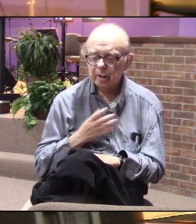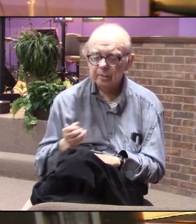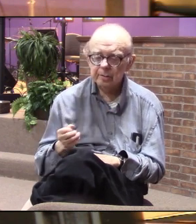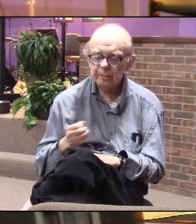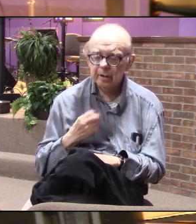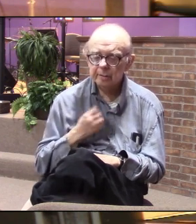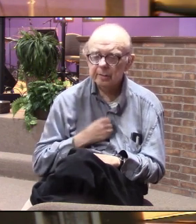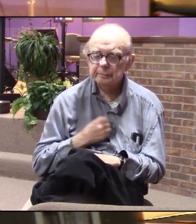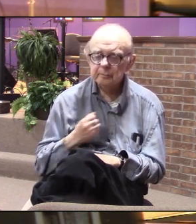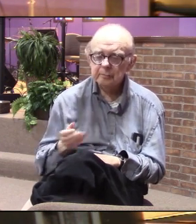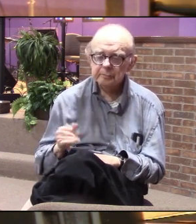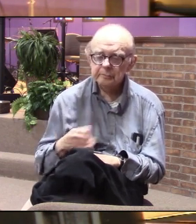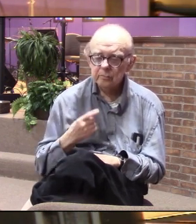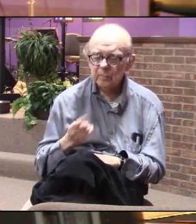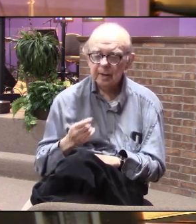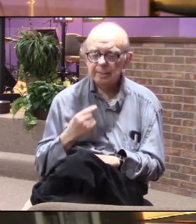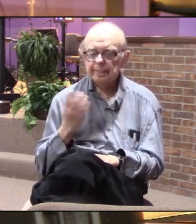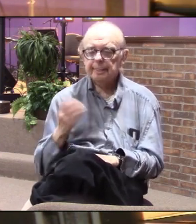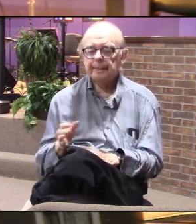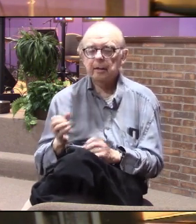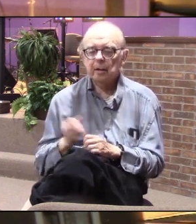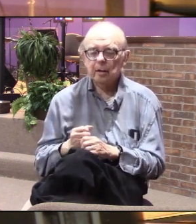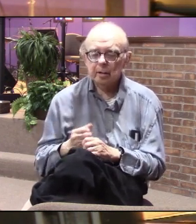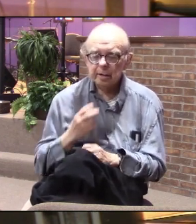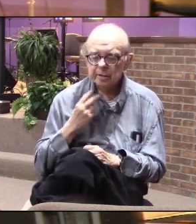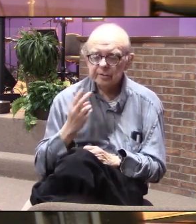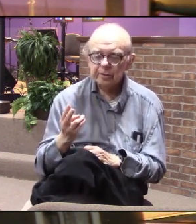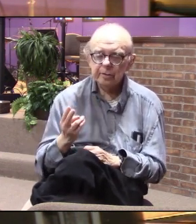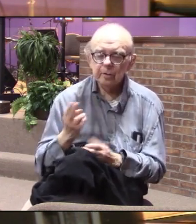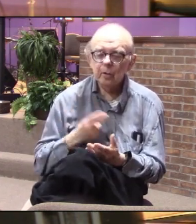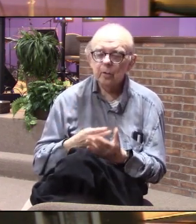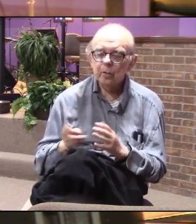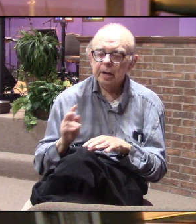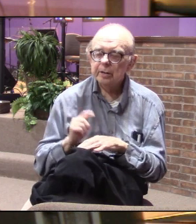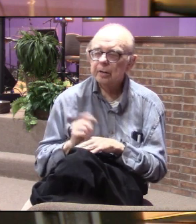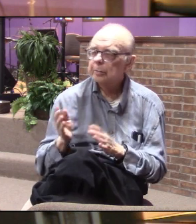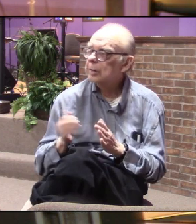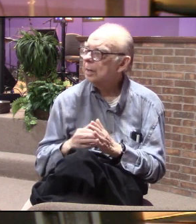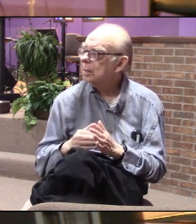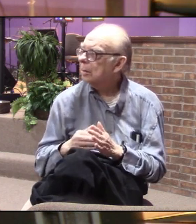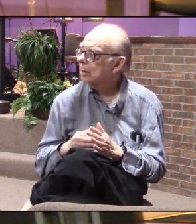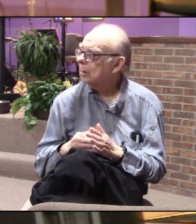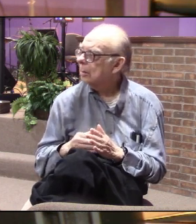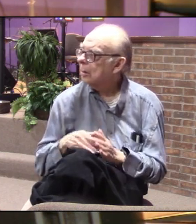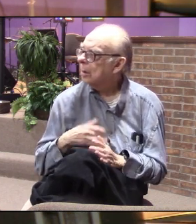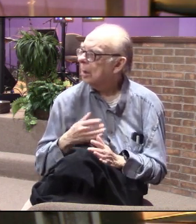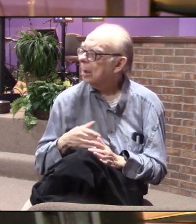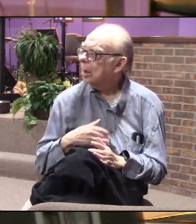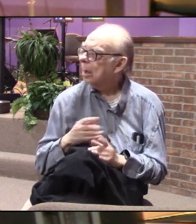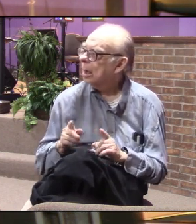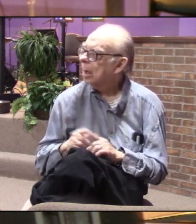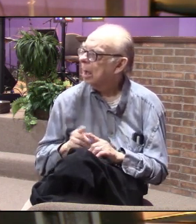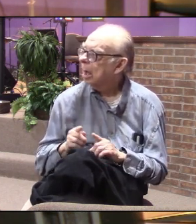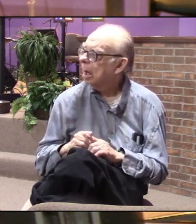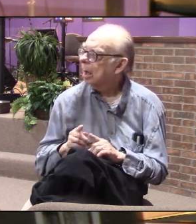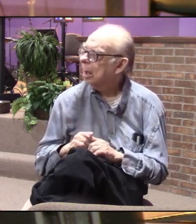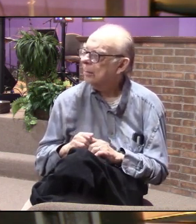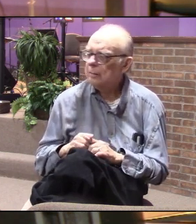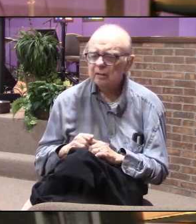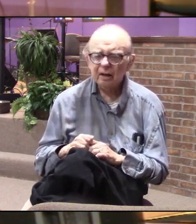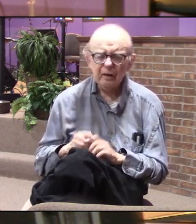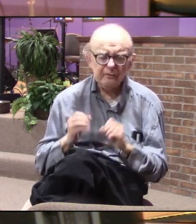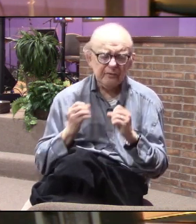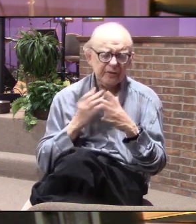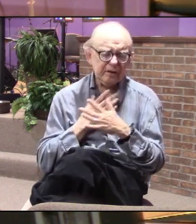regret. Jonah said, and I'll never get to see your holy temple again. You're feeling like a crushing